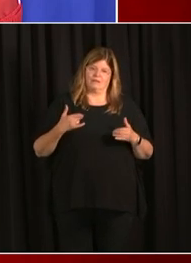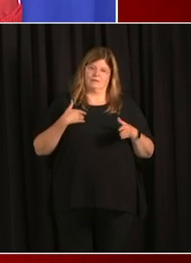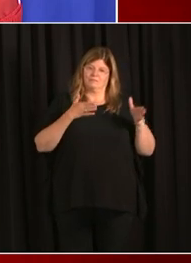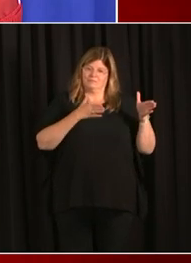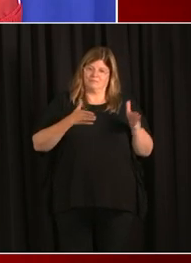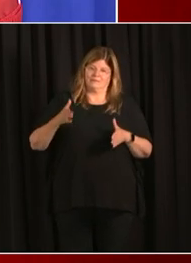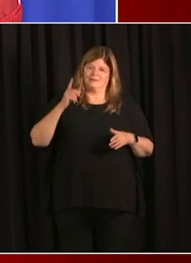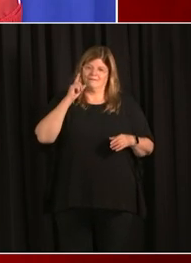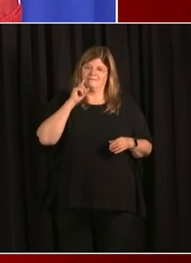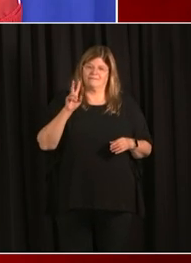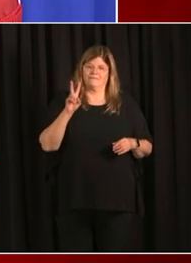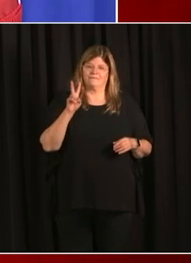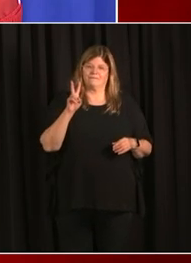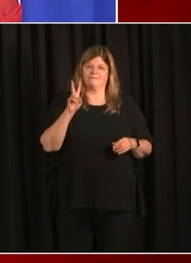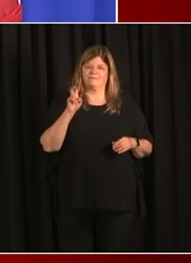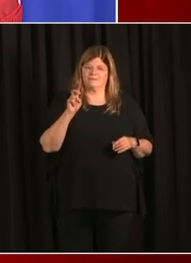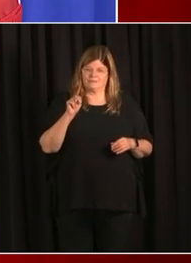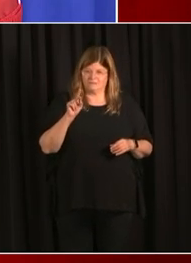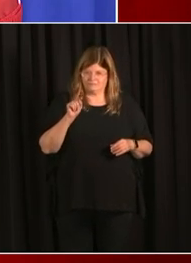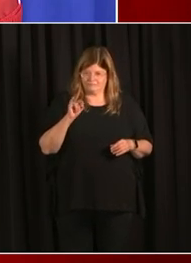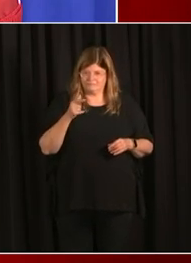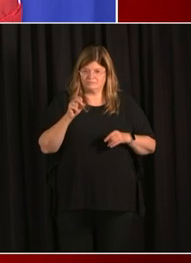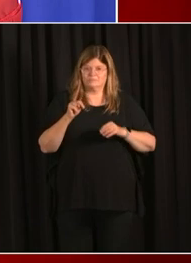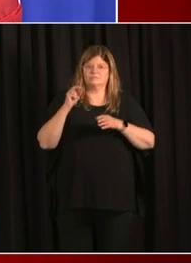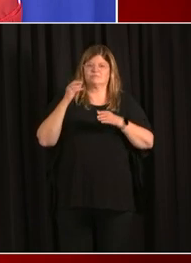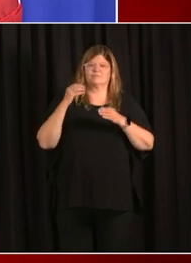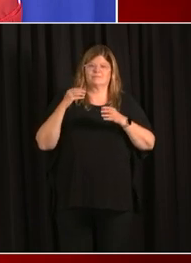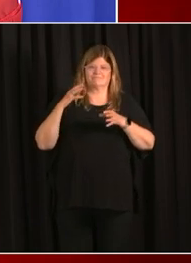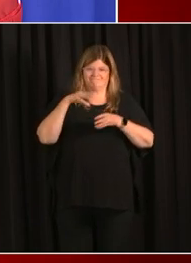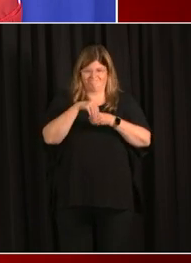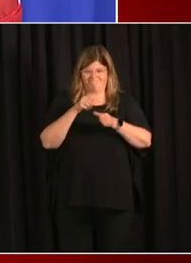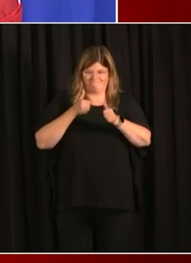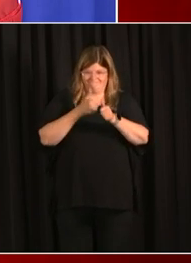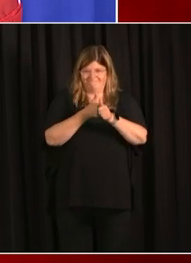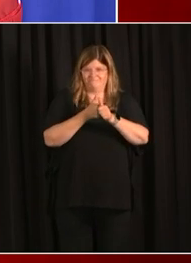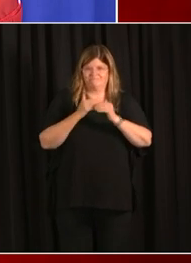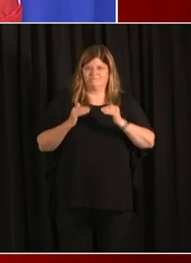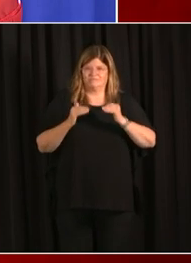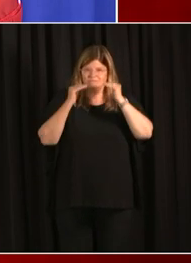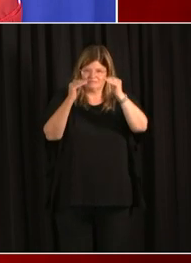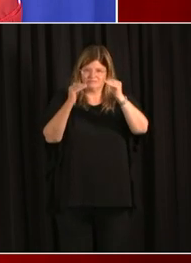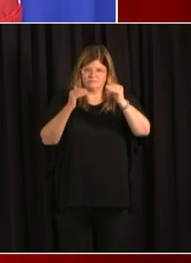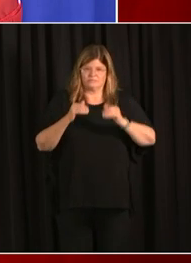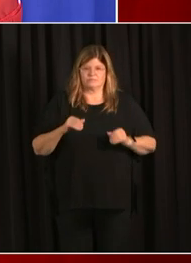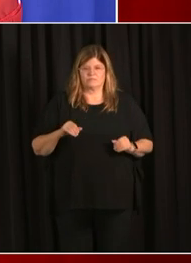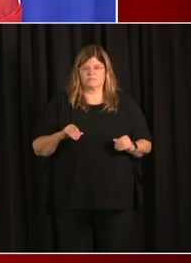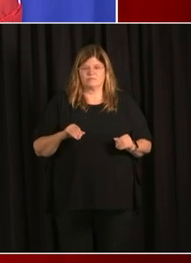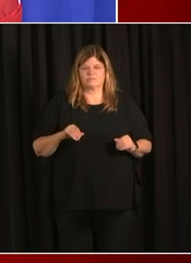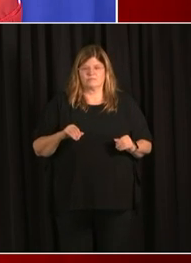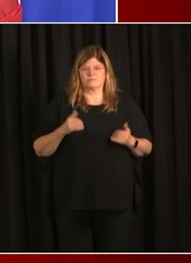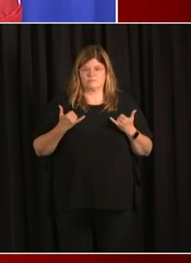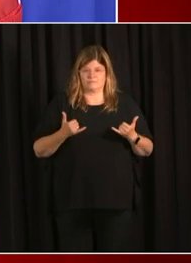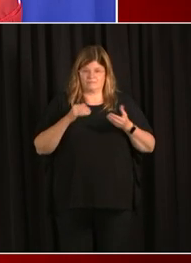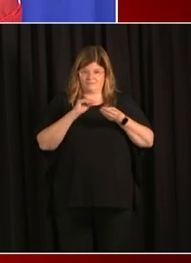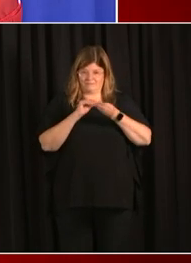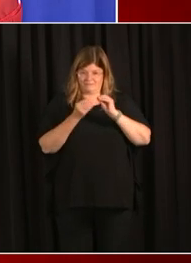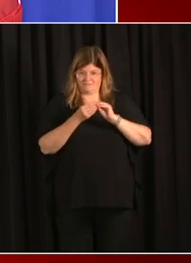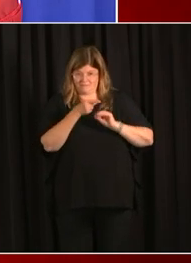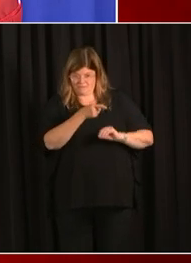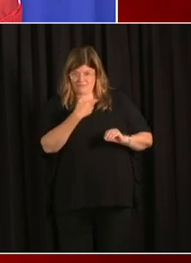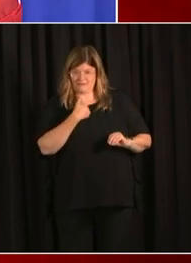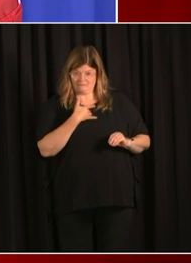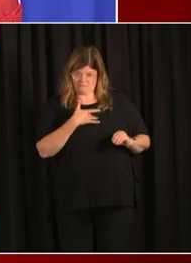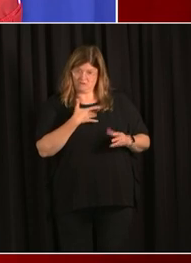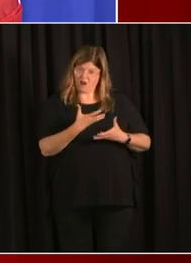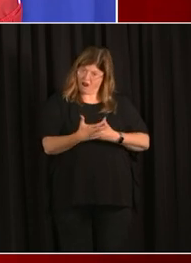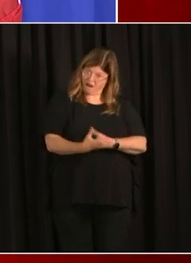ventilation systems are updated for November the 9th. So metric-wise, you feel confident we